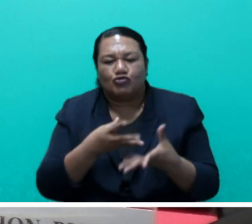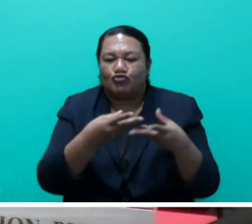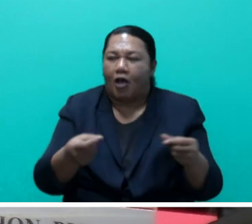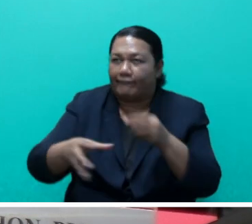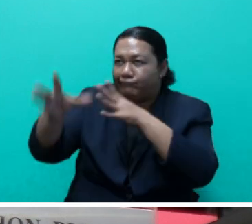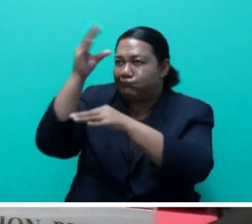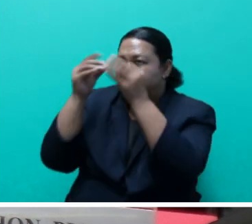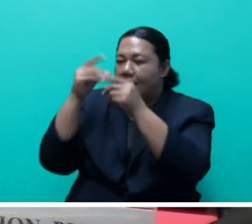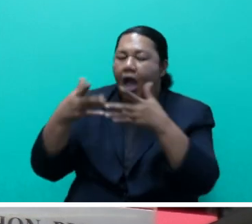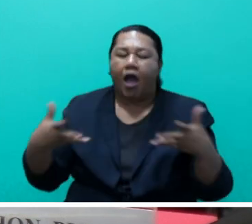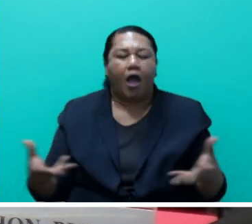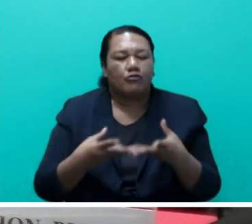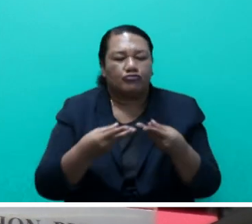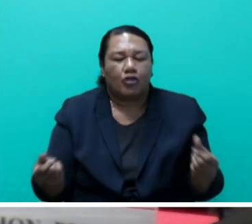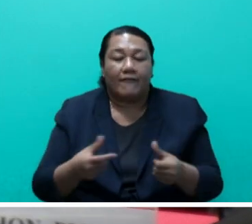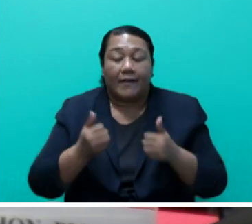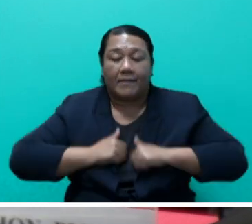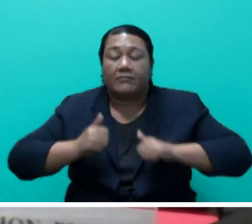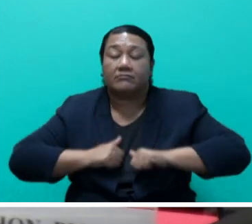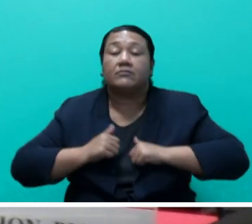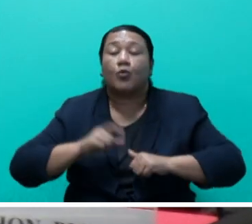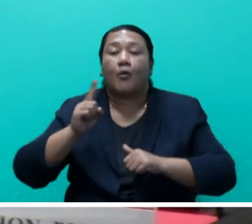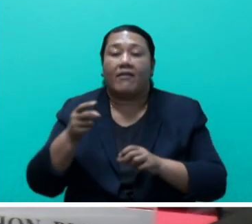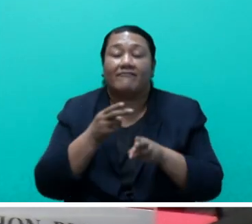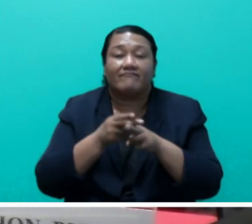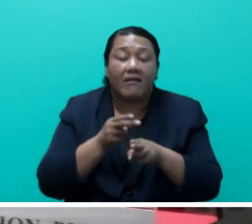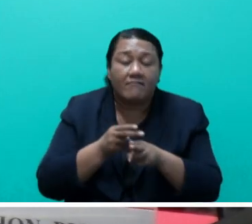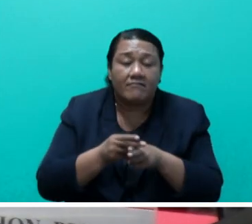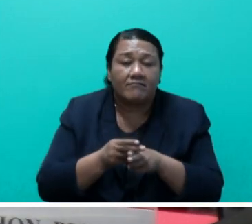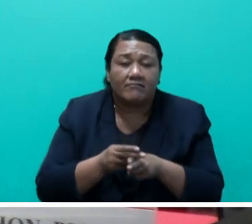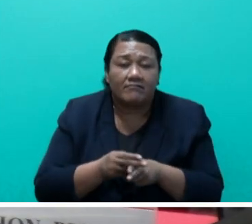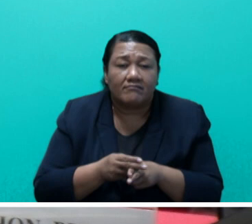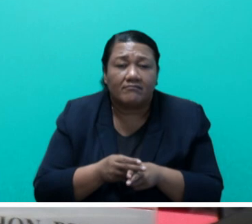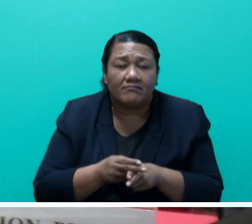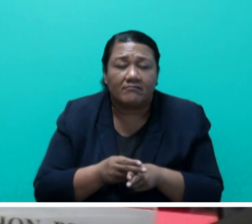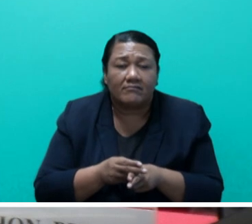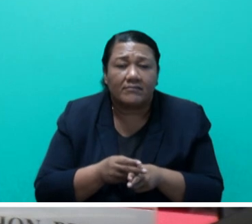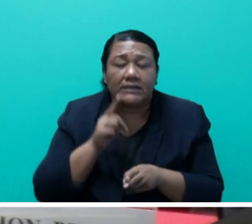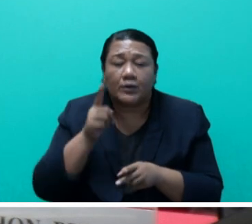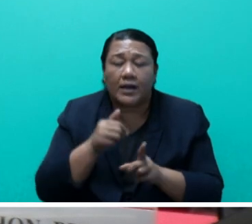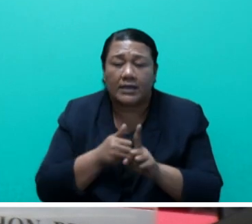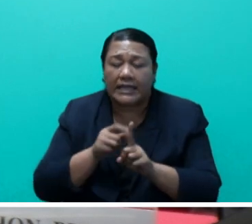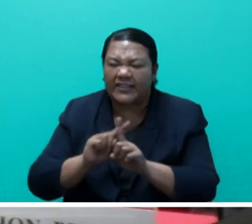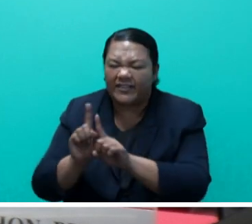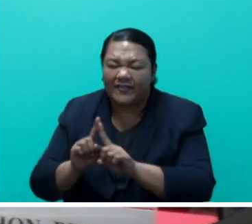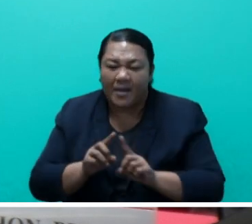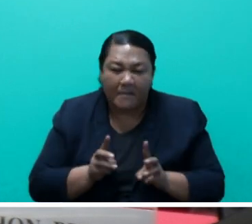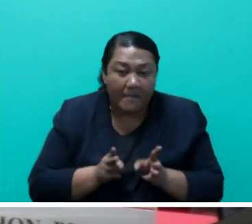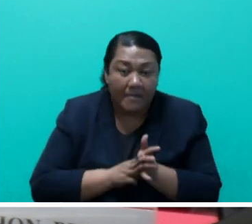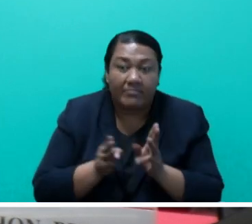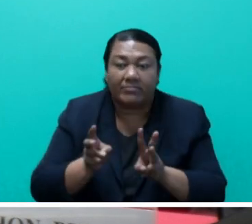range of practices encourage farmers to innovate and adapt approach in response to changing market